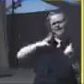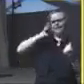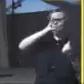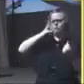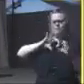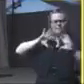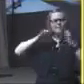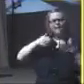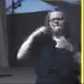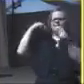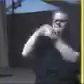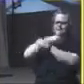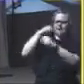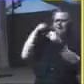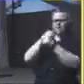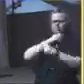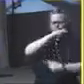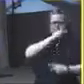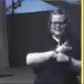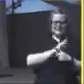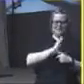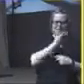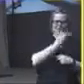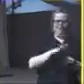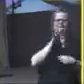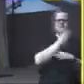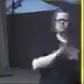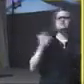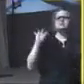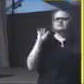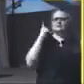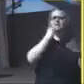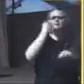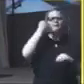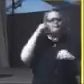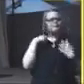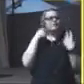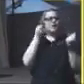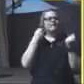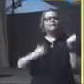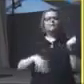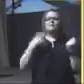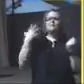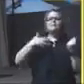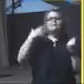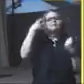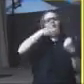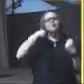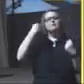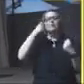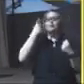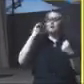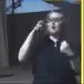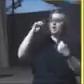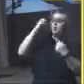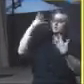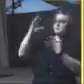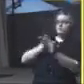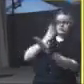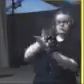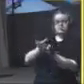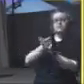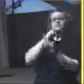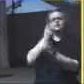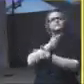to preserve the integrity of the land of the free and the home of the brave. Oh, beautiful, for heroes proved